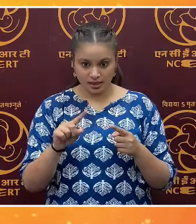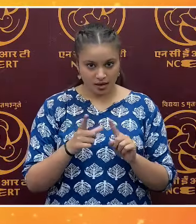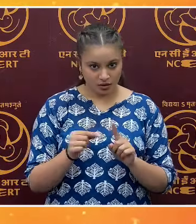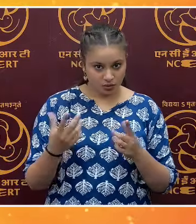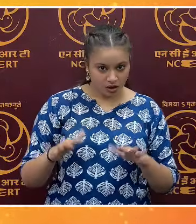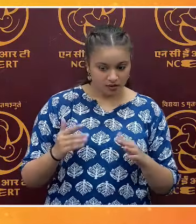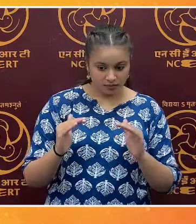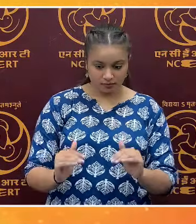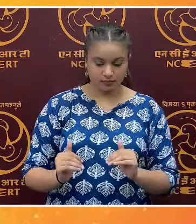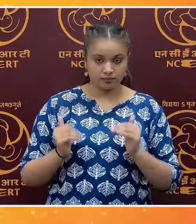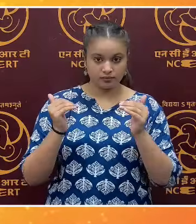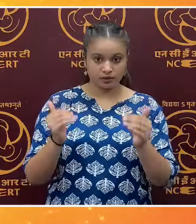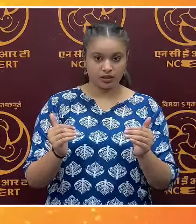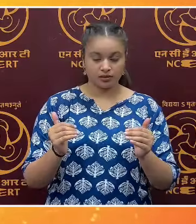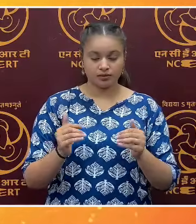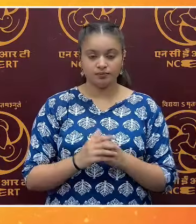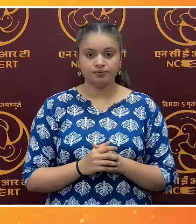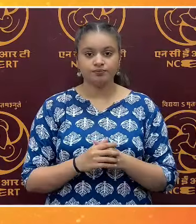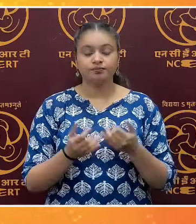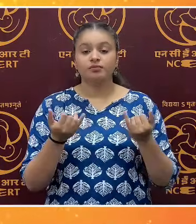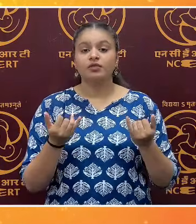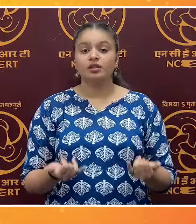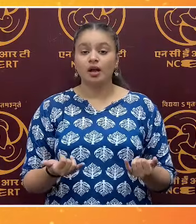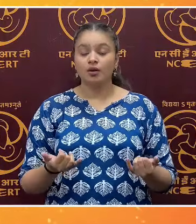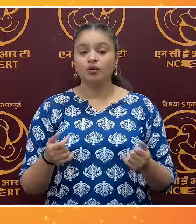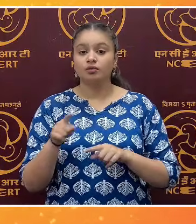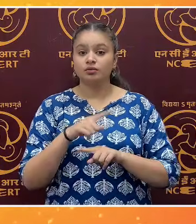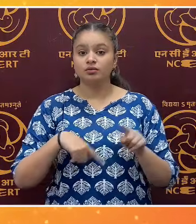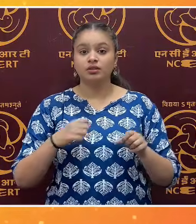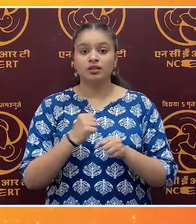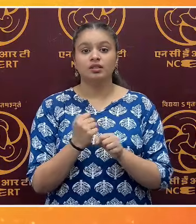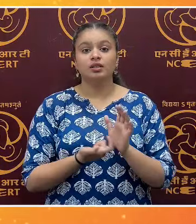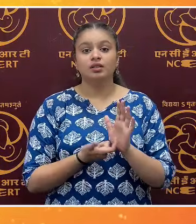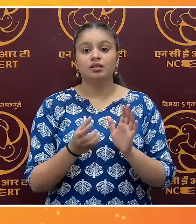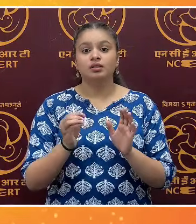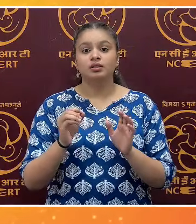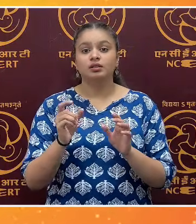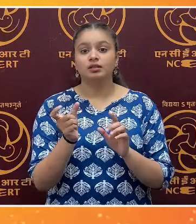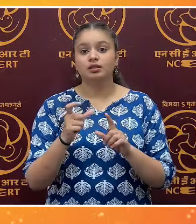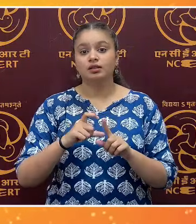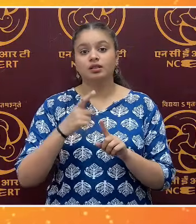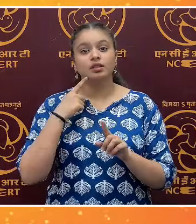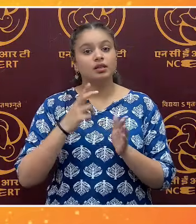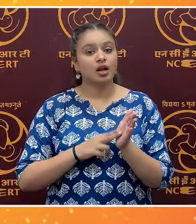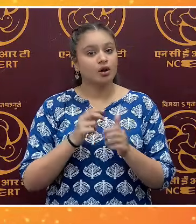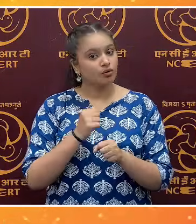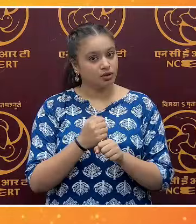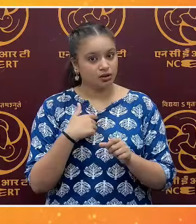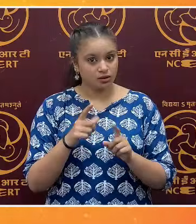now next grounding is done. So, now it is grounding is done. So,